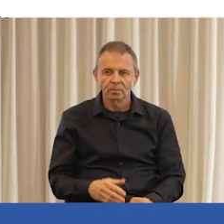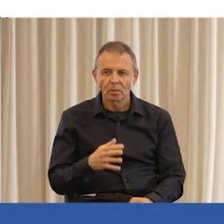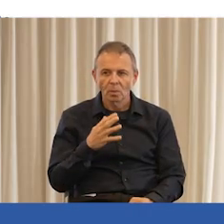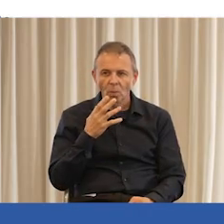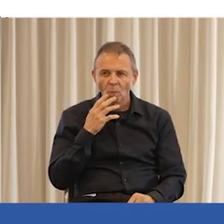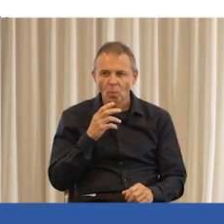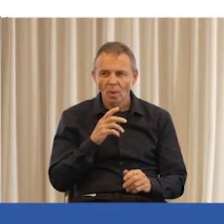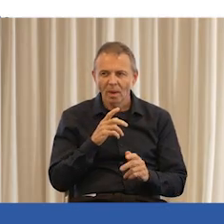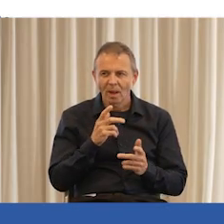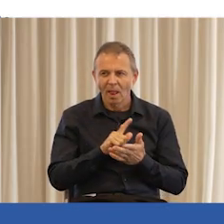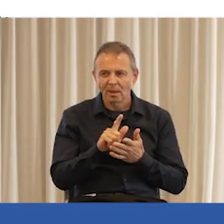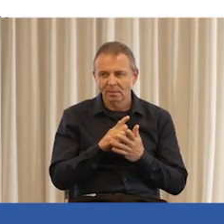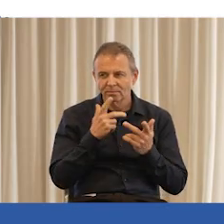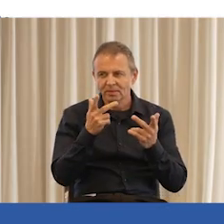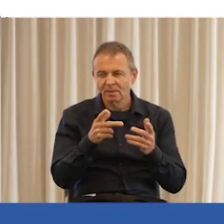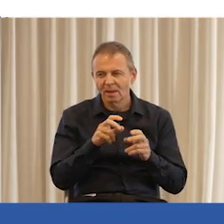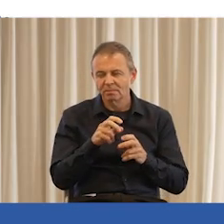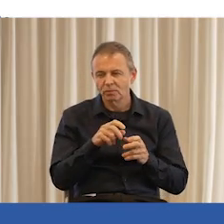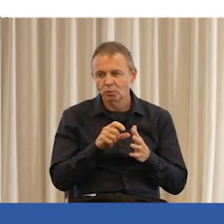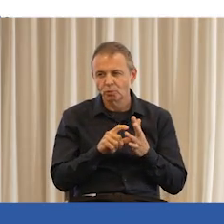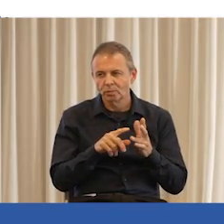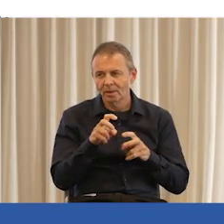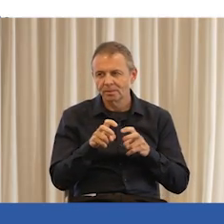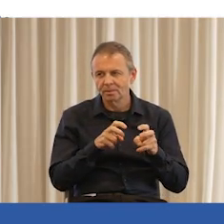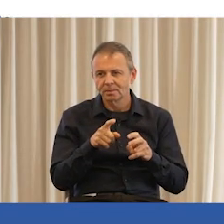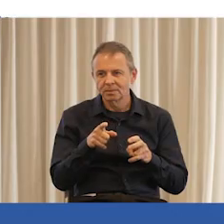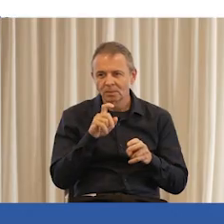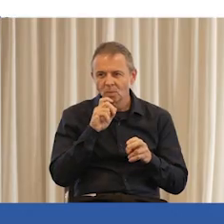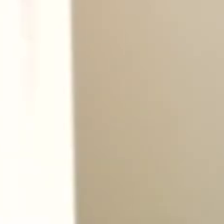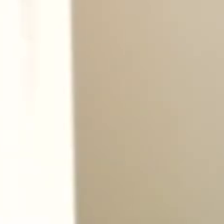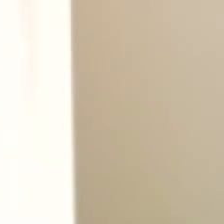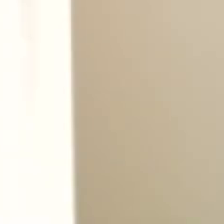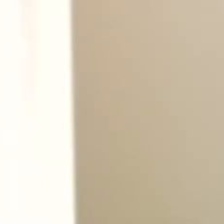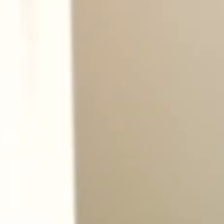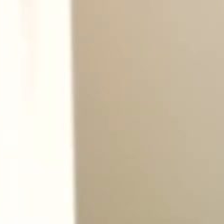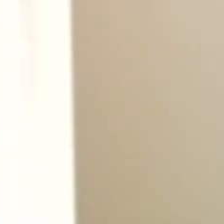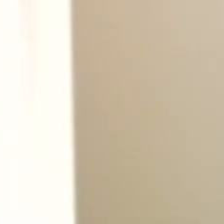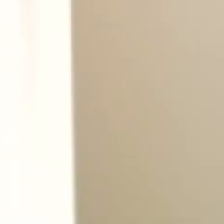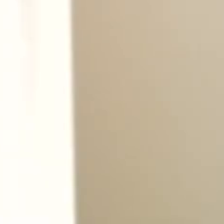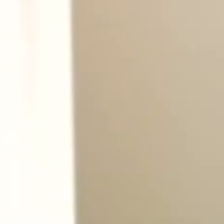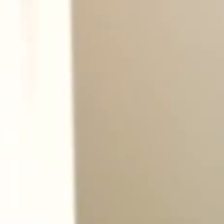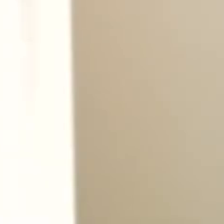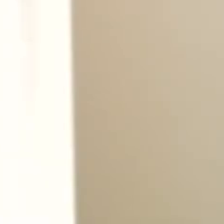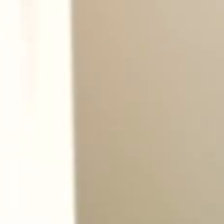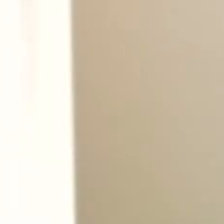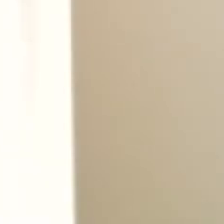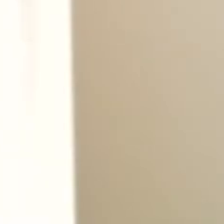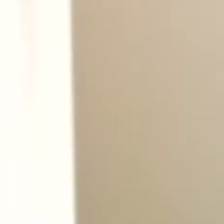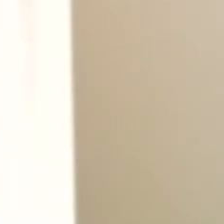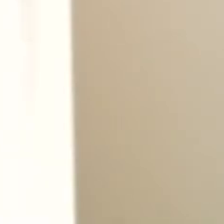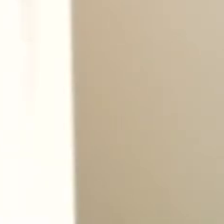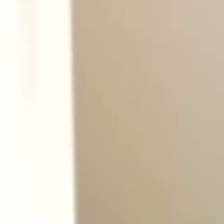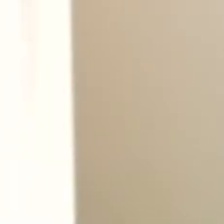these activities. And just in a moment, I'm going to introduce you to some of this family guest speaker panel here. But there's two maps